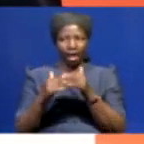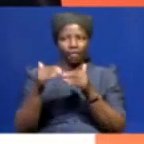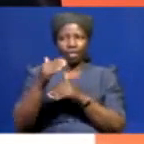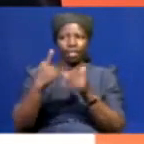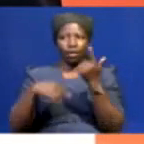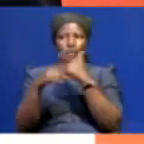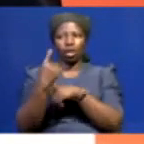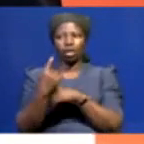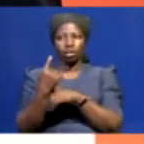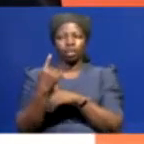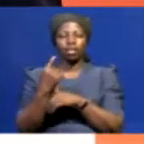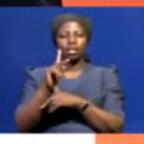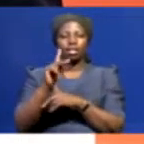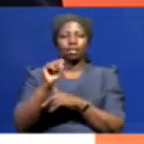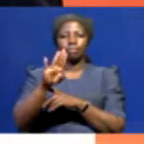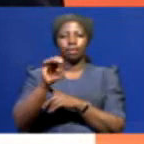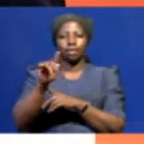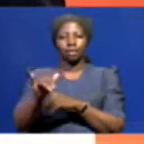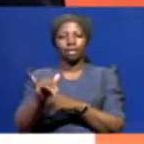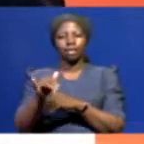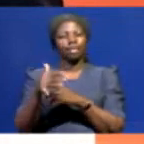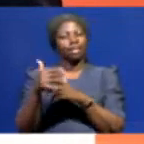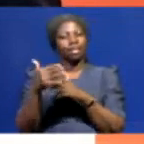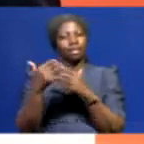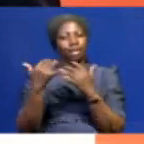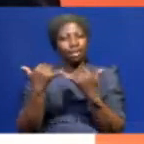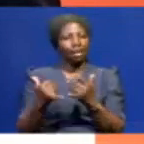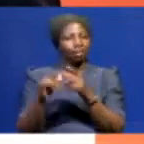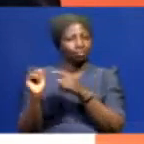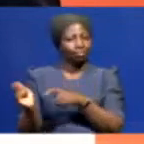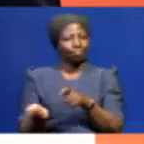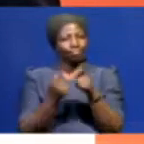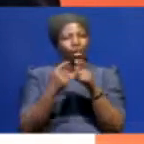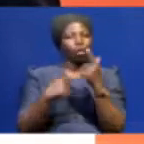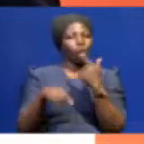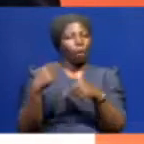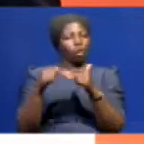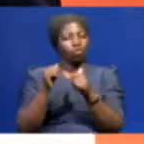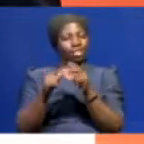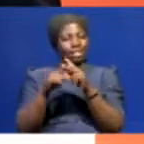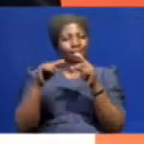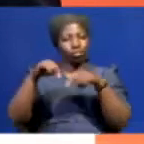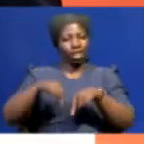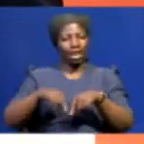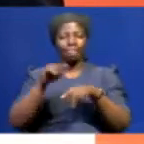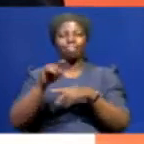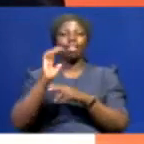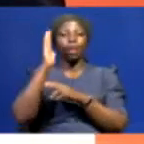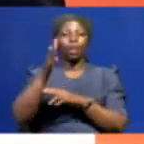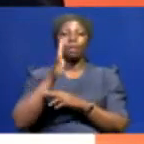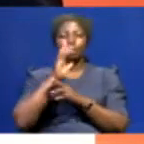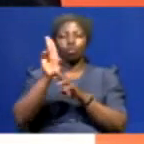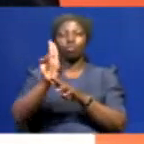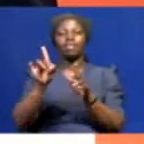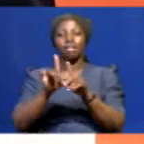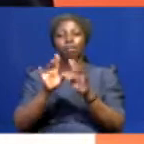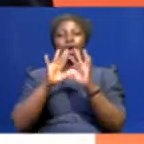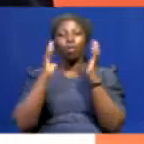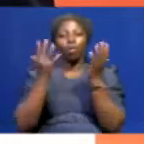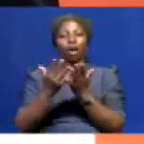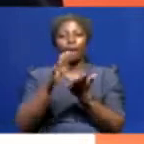which kicked off today at the Kabete Vet Lab. The result of the four-day event will be used as the World Amateur